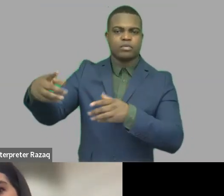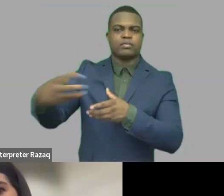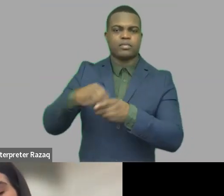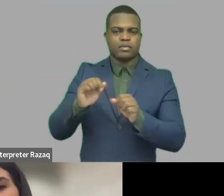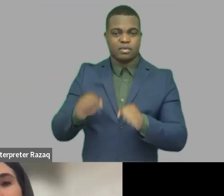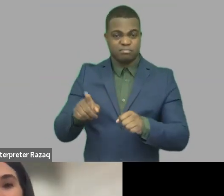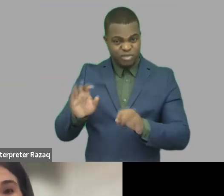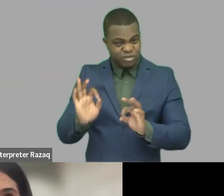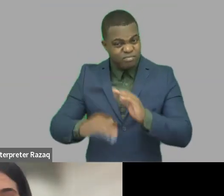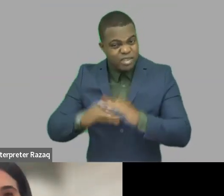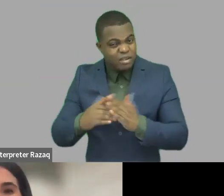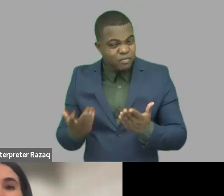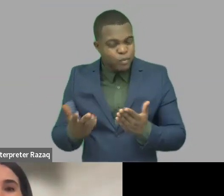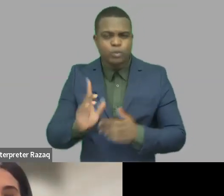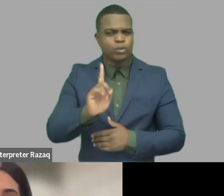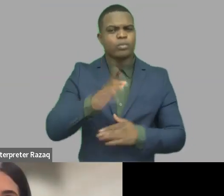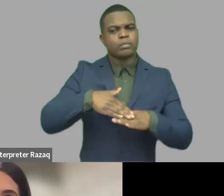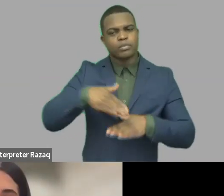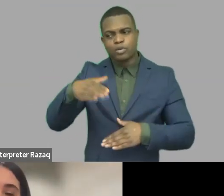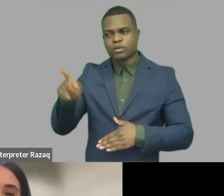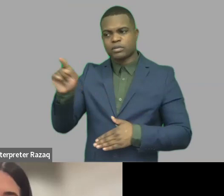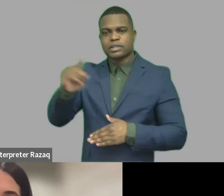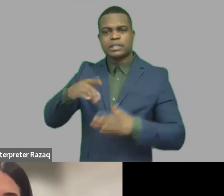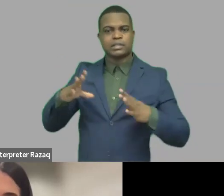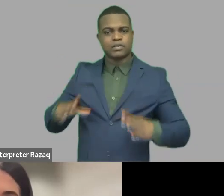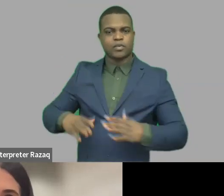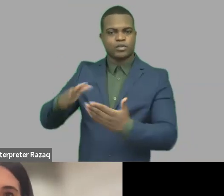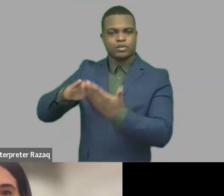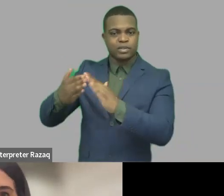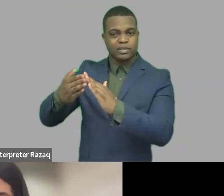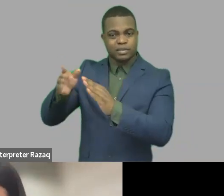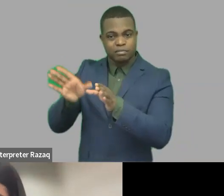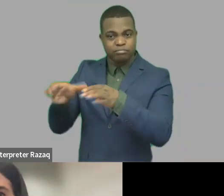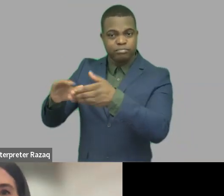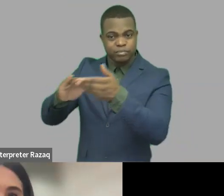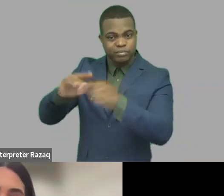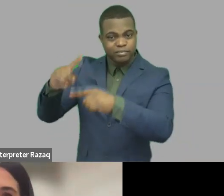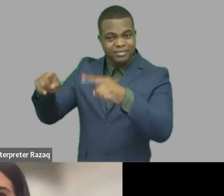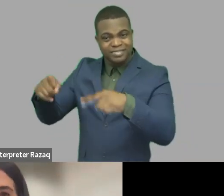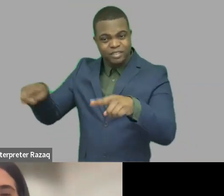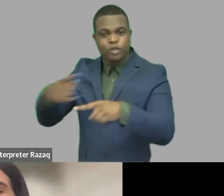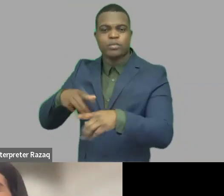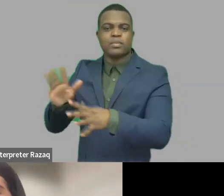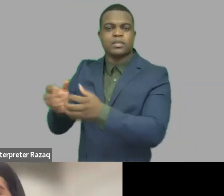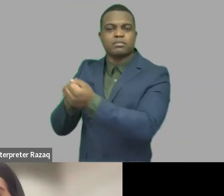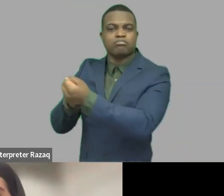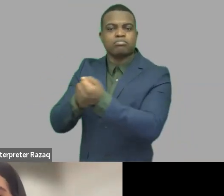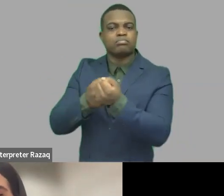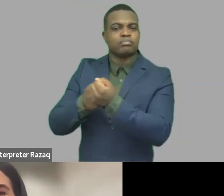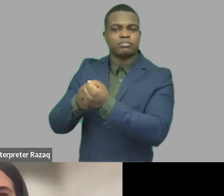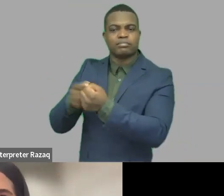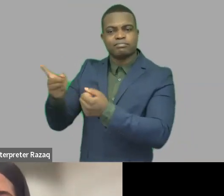civil society organization in enhancing their cybersecurity posture and capabilities. I leave it here, and I'm happy